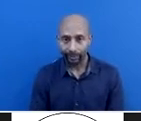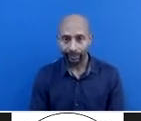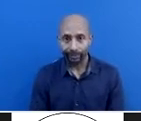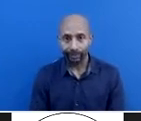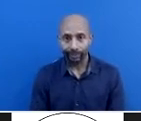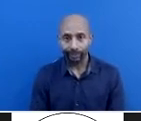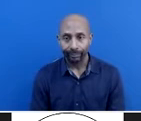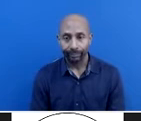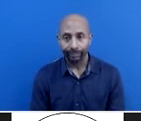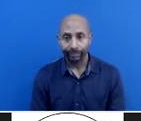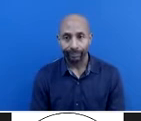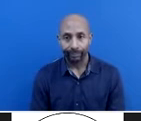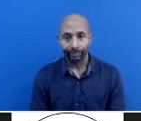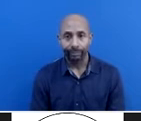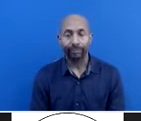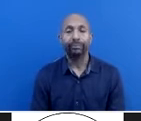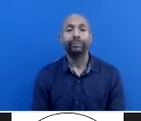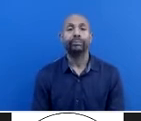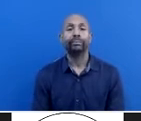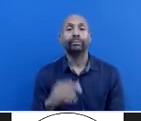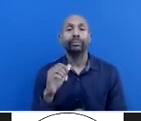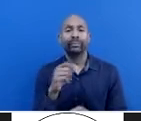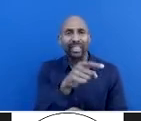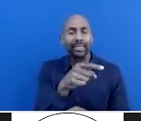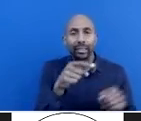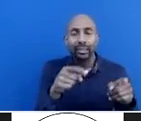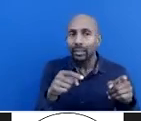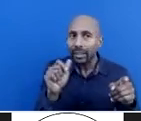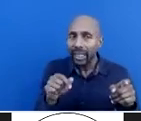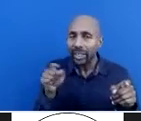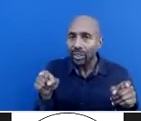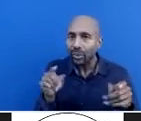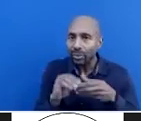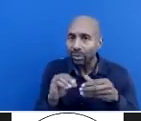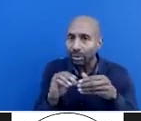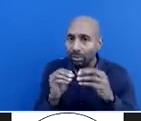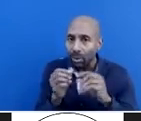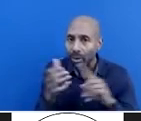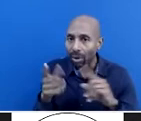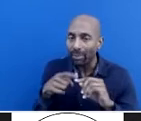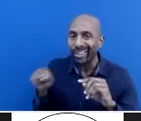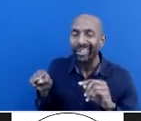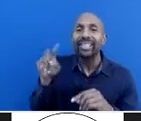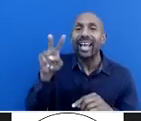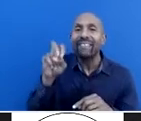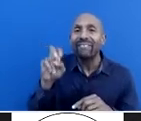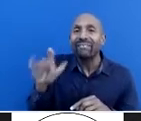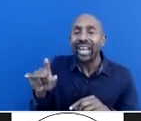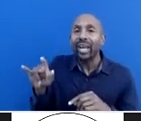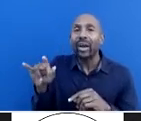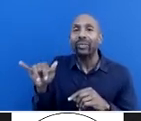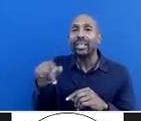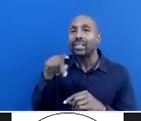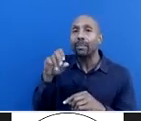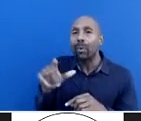Can you talk about that? Like, I mean, that idea of like this veil that also.